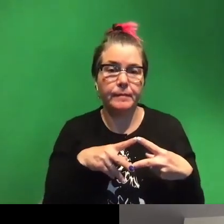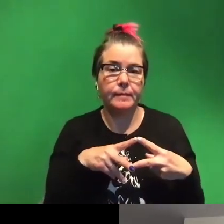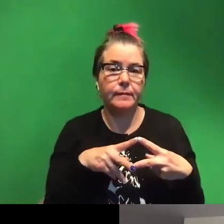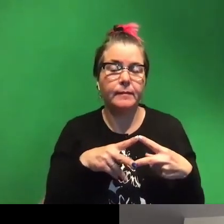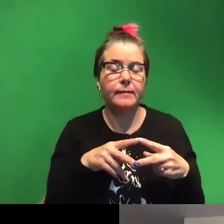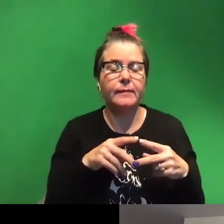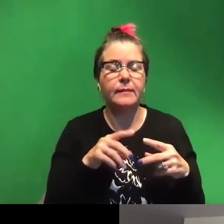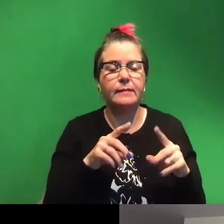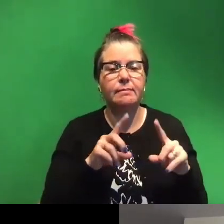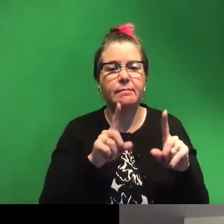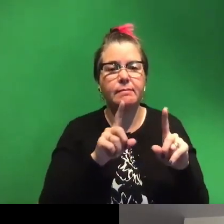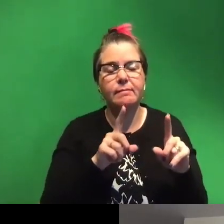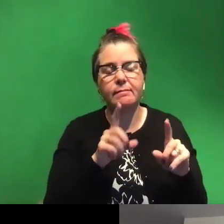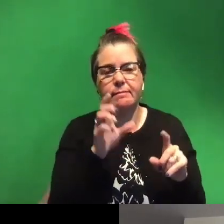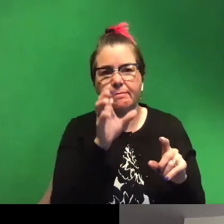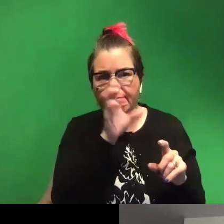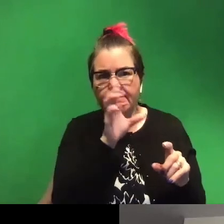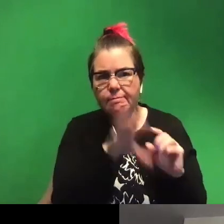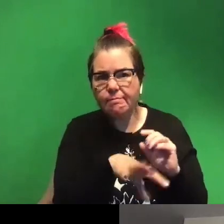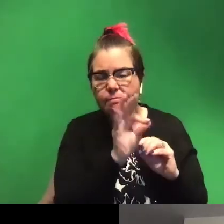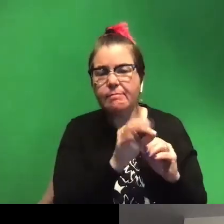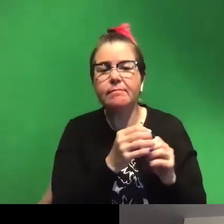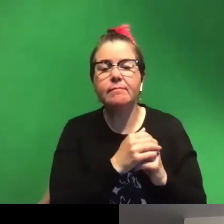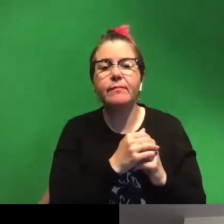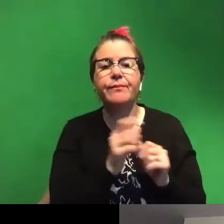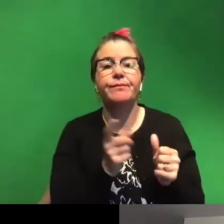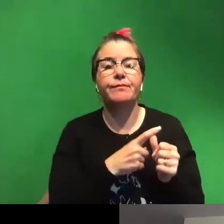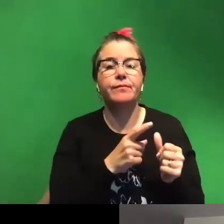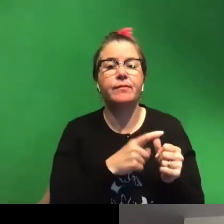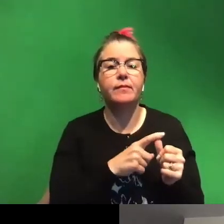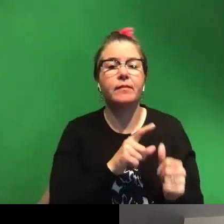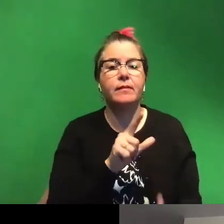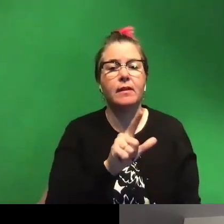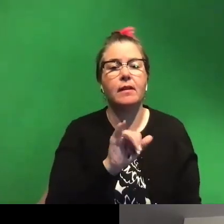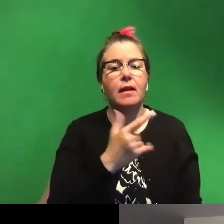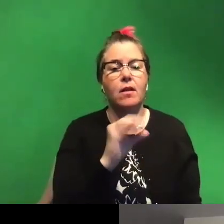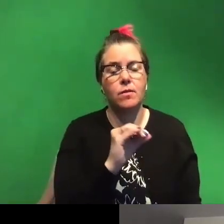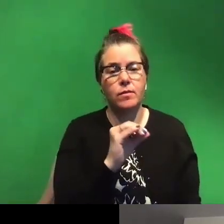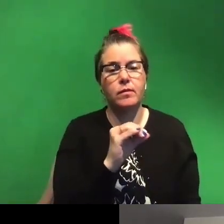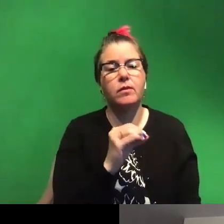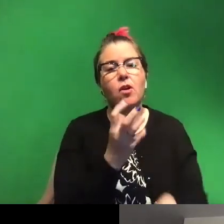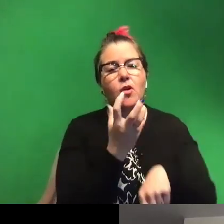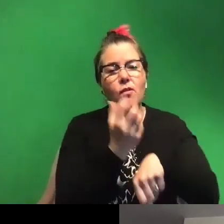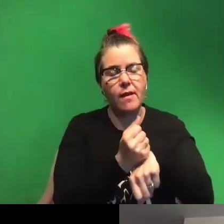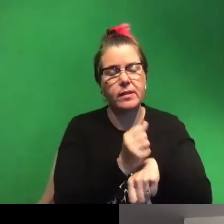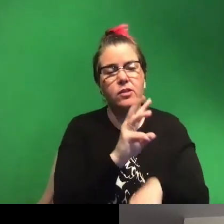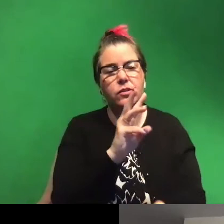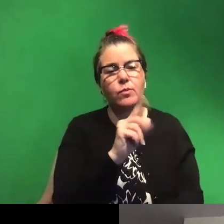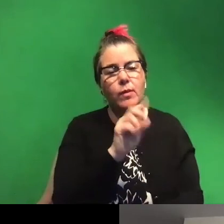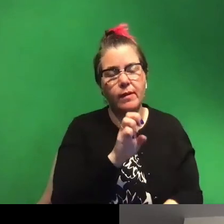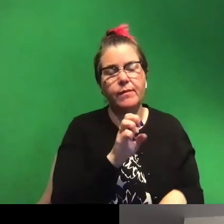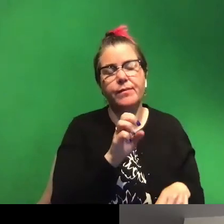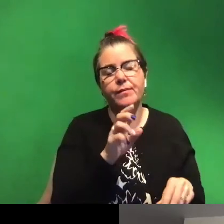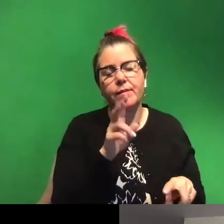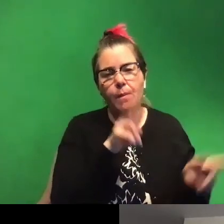detectors, I want to say. Um, the first one is LIGO. LIGO is a gravitational wave observatory.